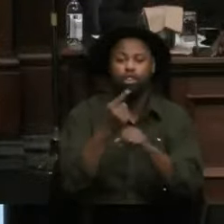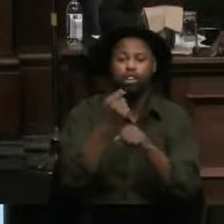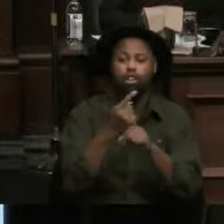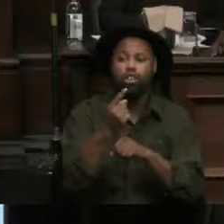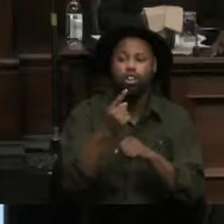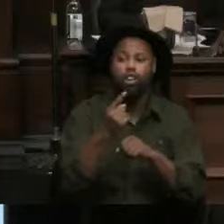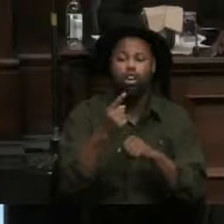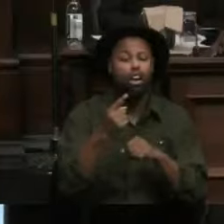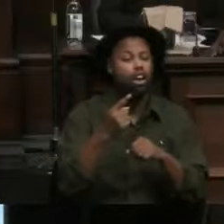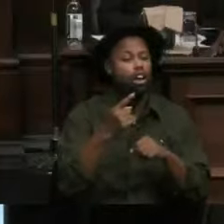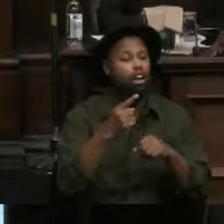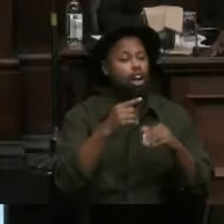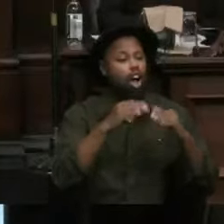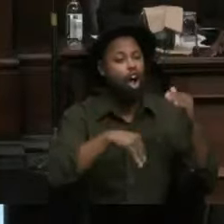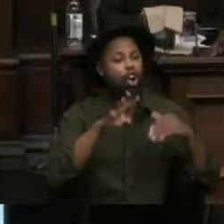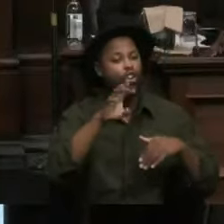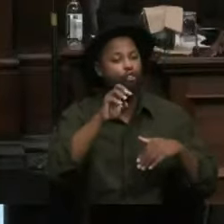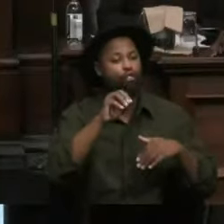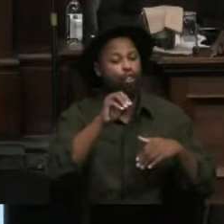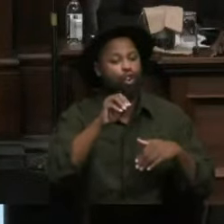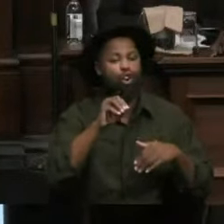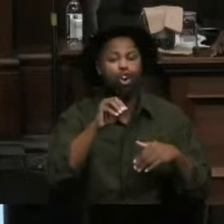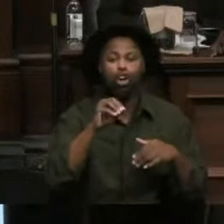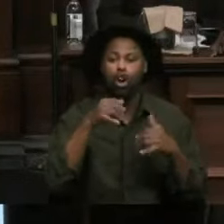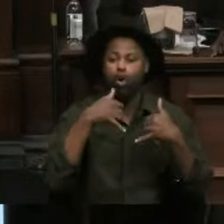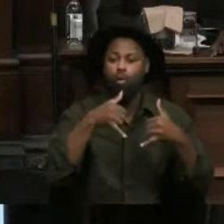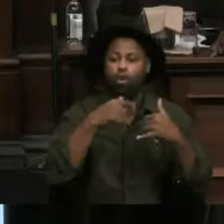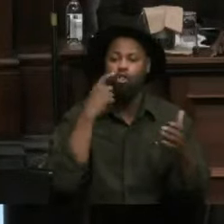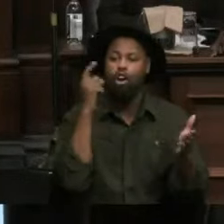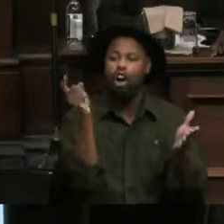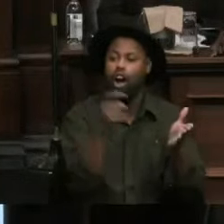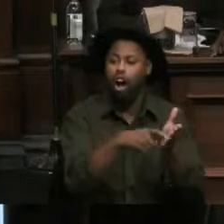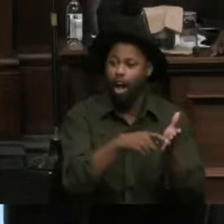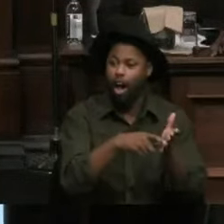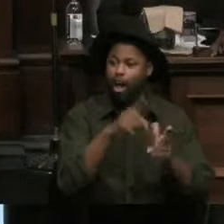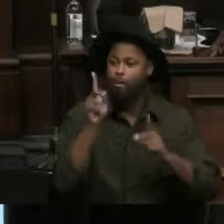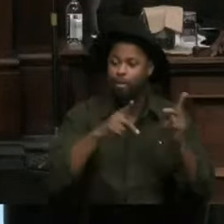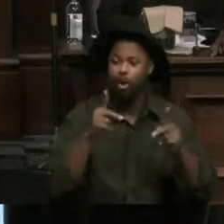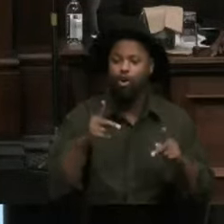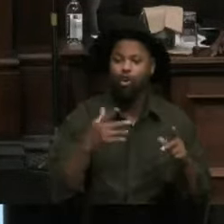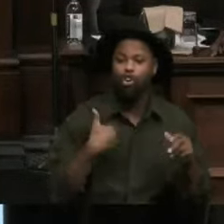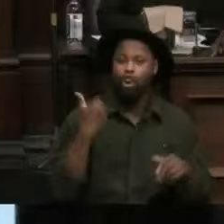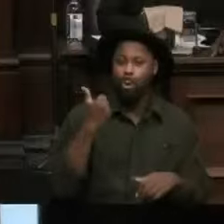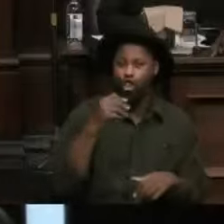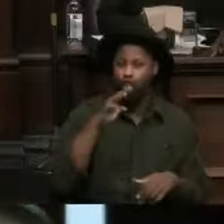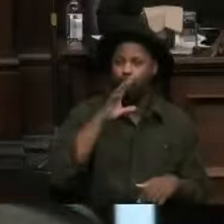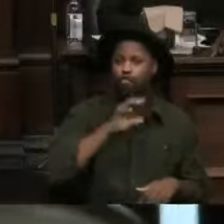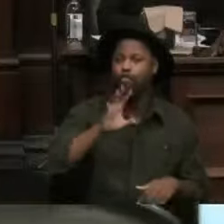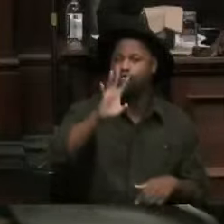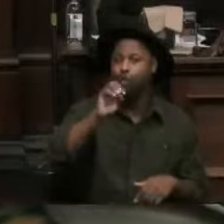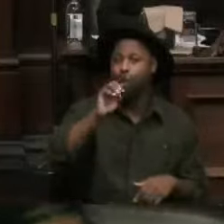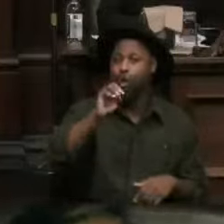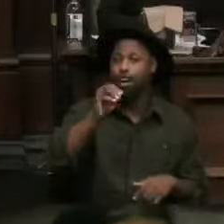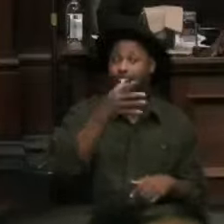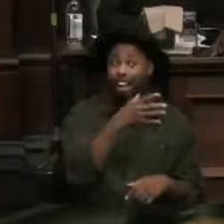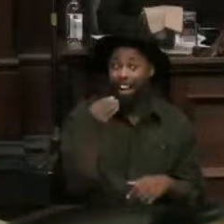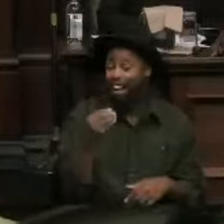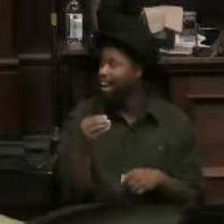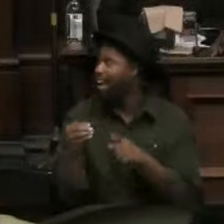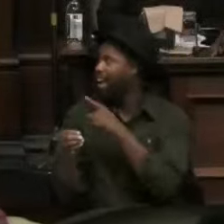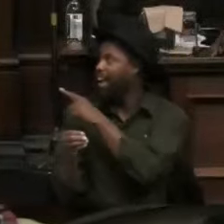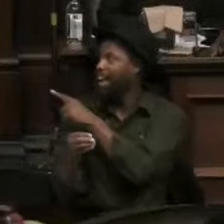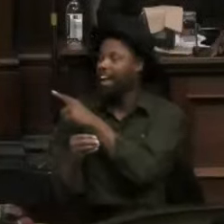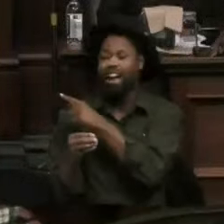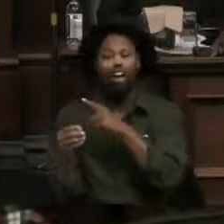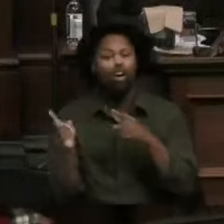Under 40 Awards recognize Rochester leaders who are younger than 40 years old, and whereas these honorees